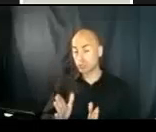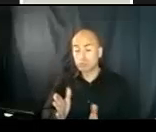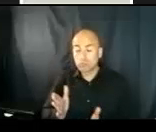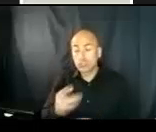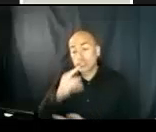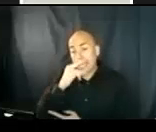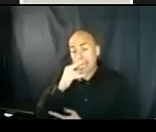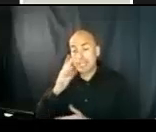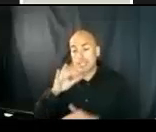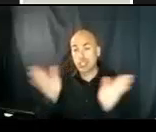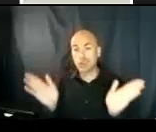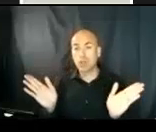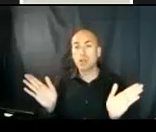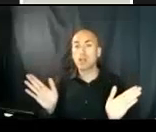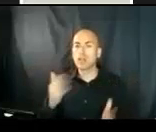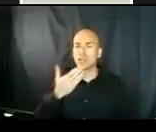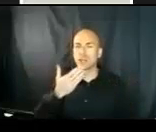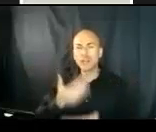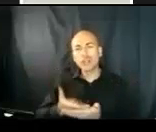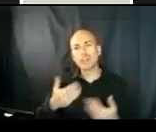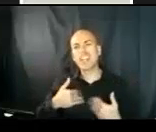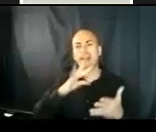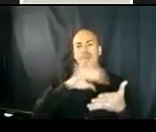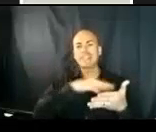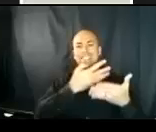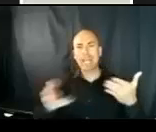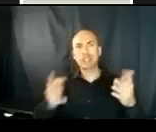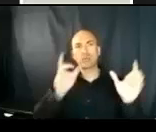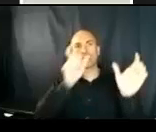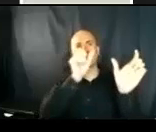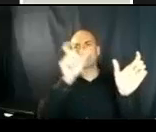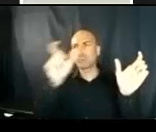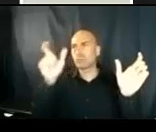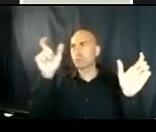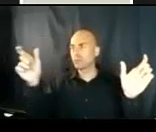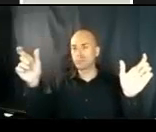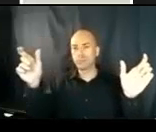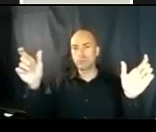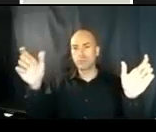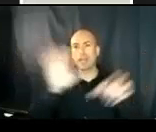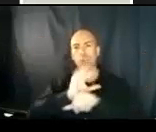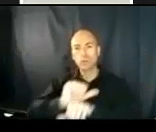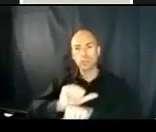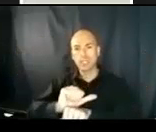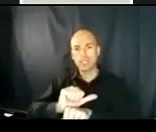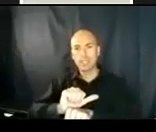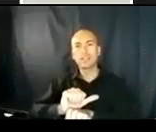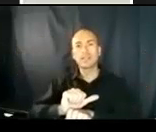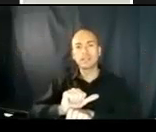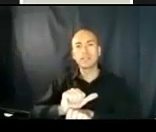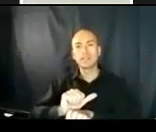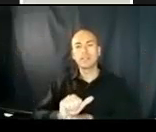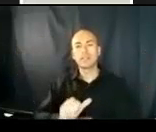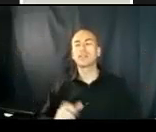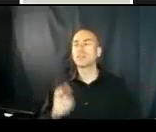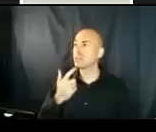they're really good when they have a schedule, when they have a routine, and when they have the spacing guides, so that you're able to